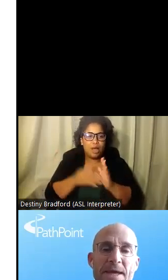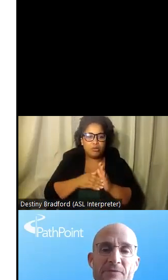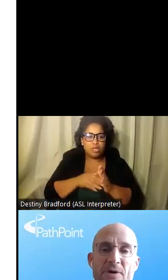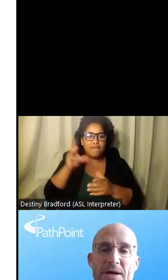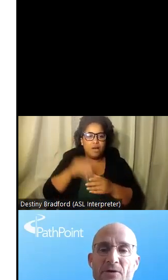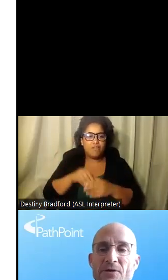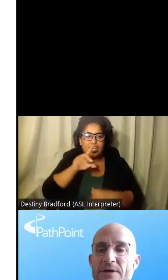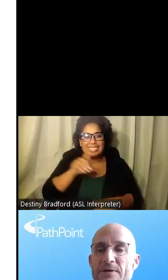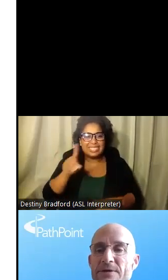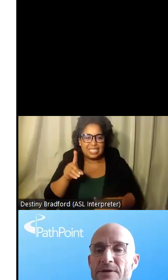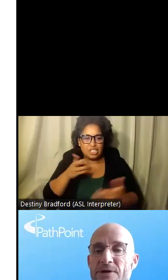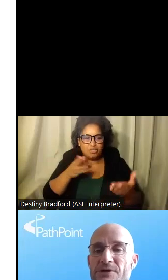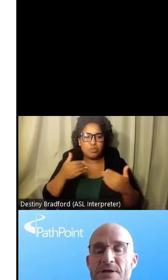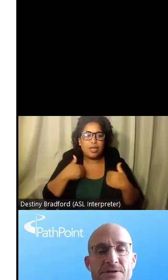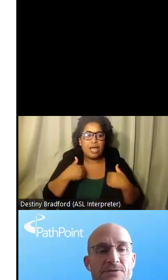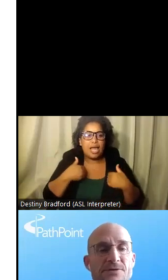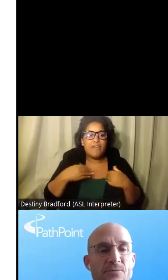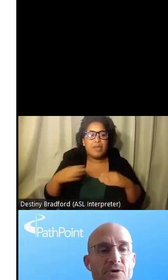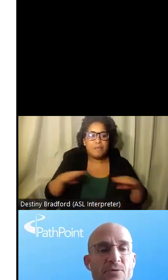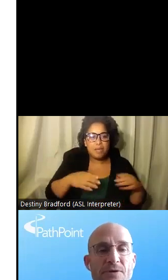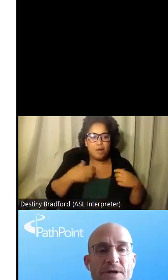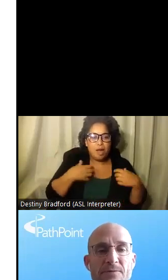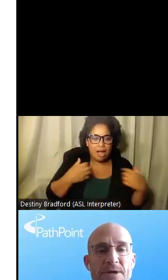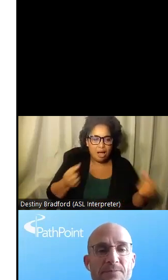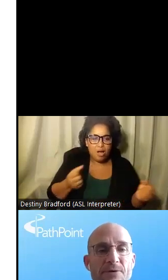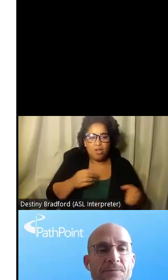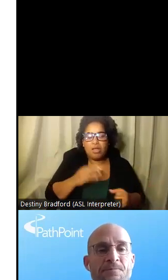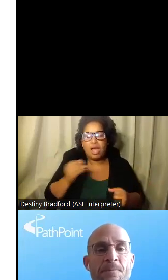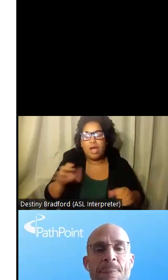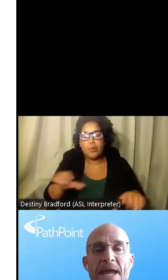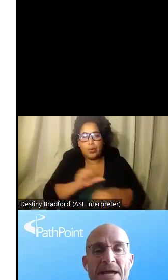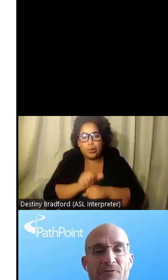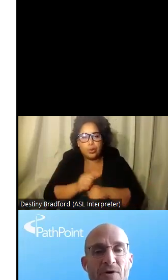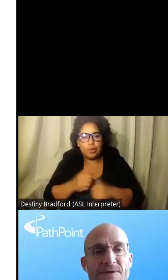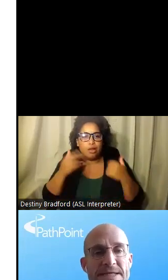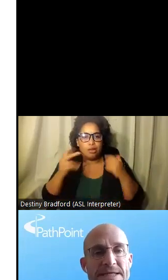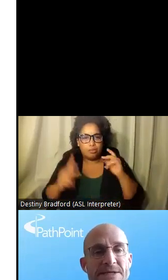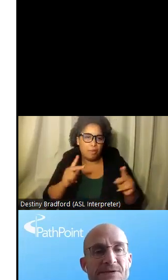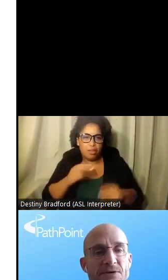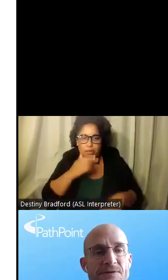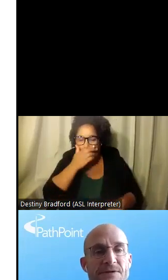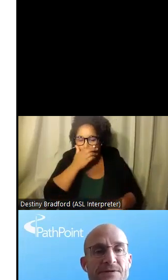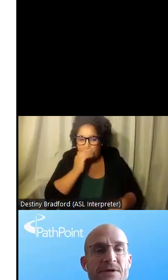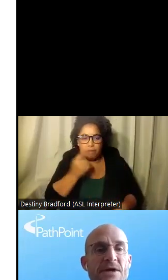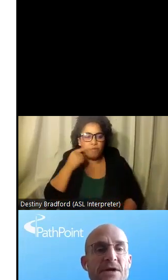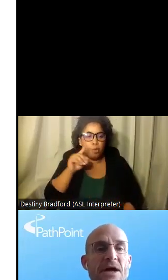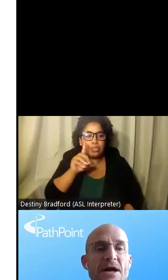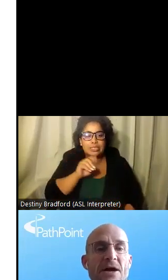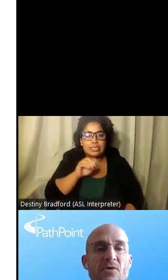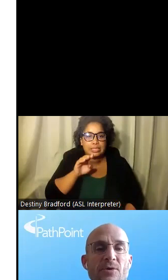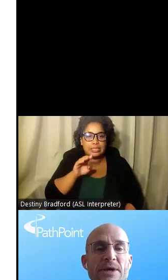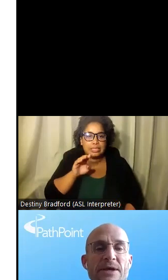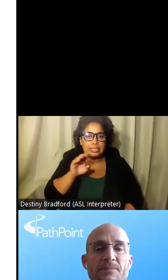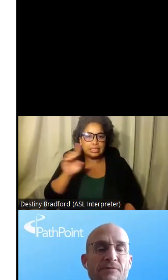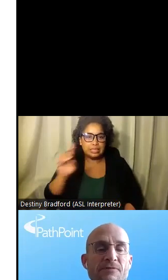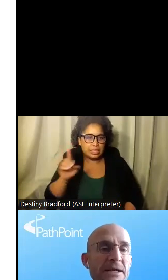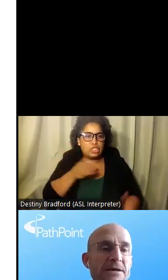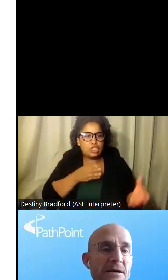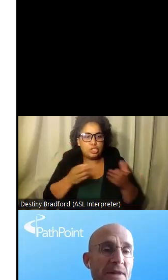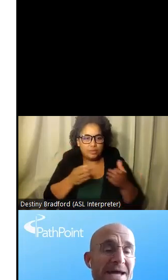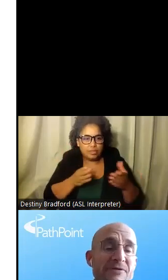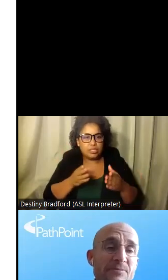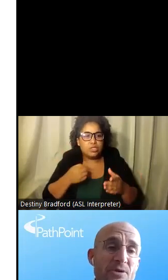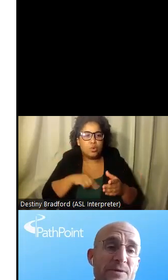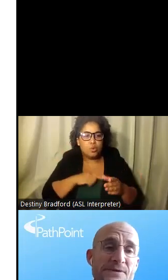have a behavioral health and division and do some work with young people. And for our DD services, we provide